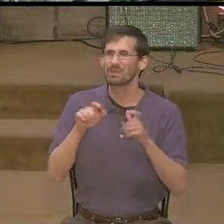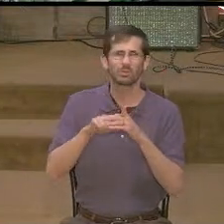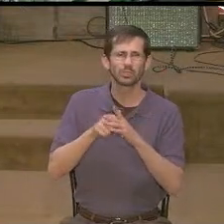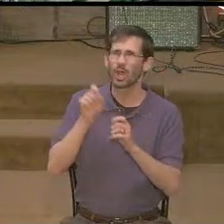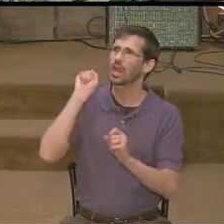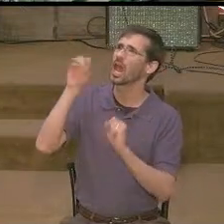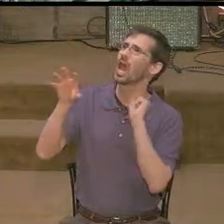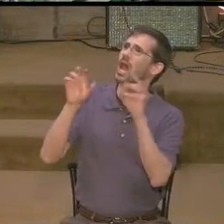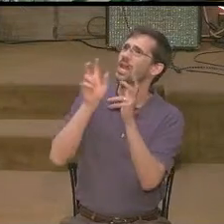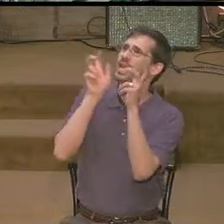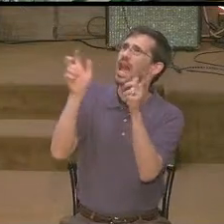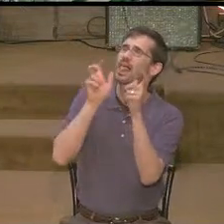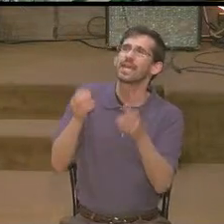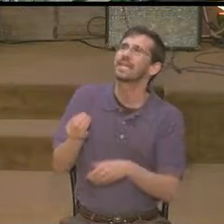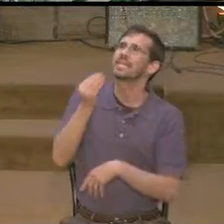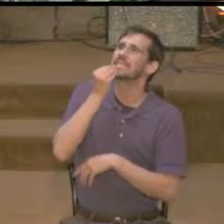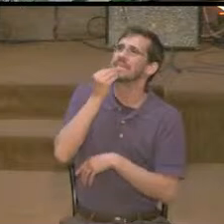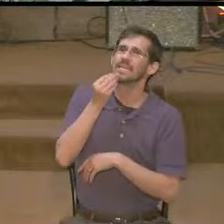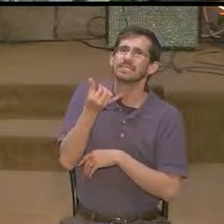mustard!"